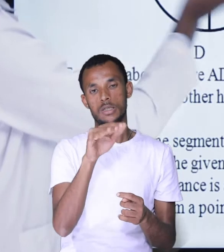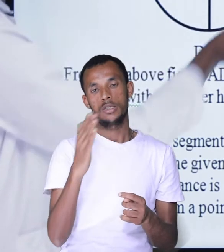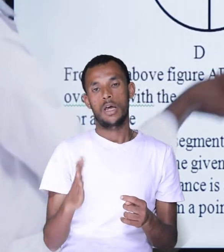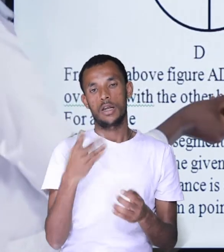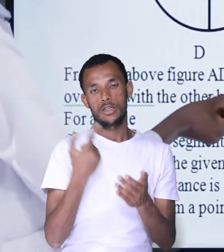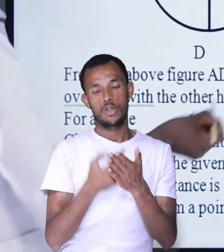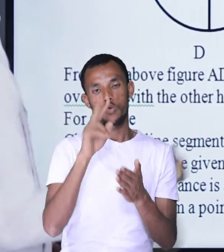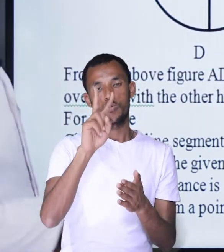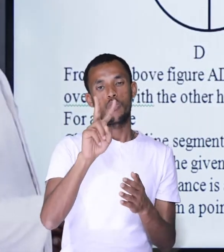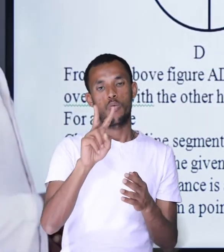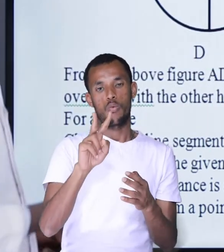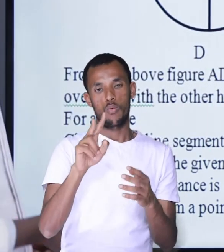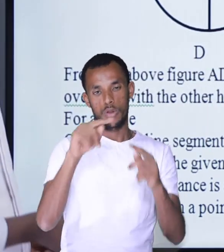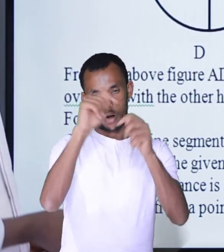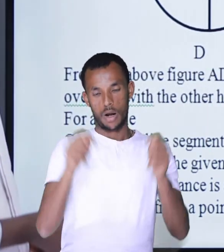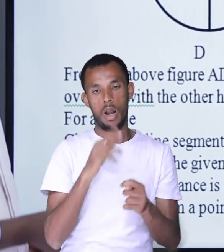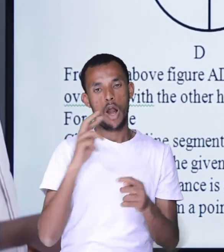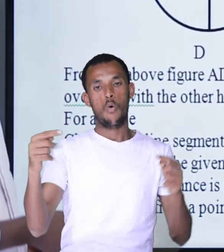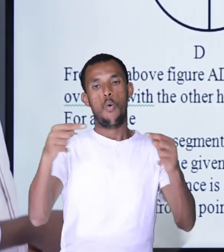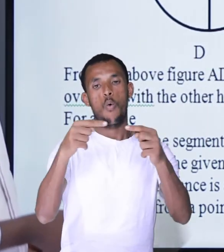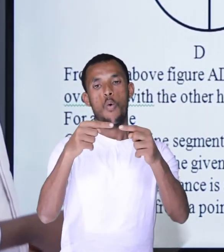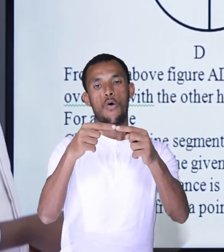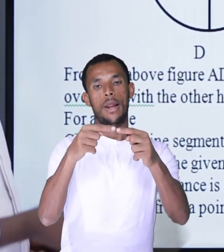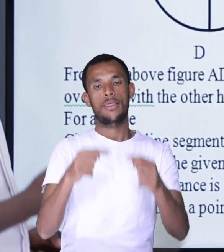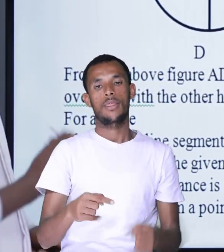two triangles are congruent.